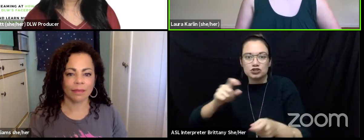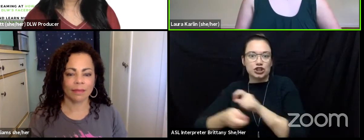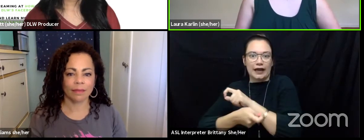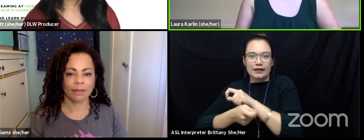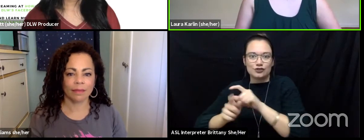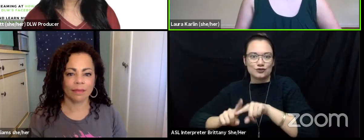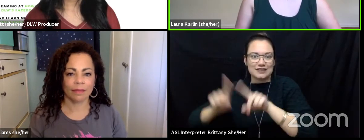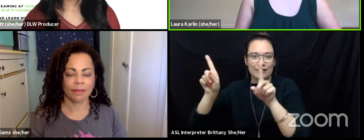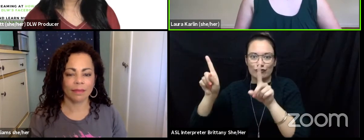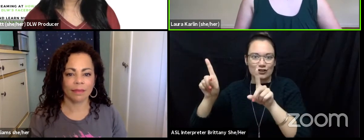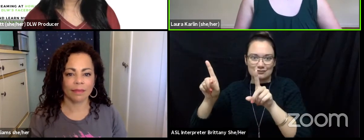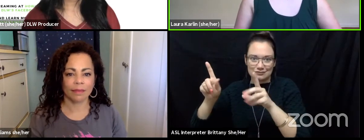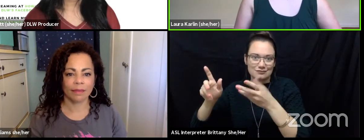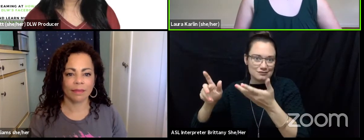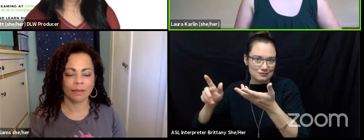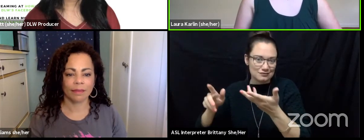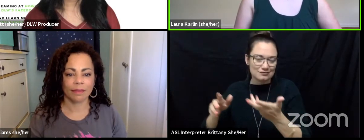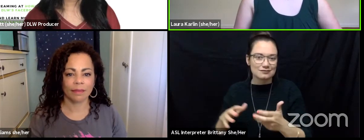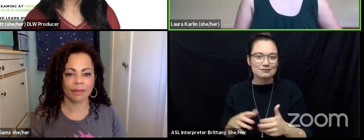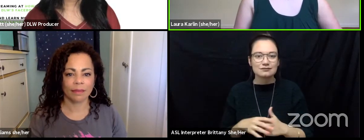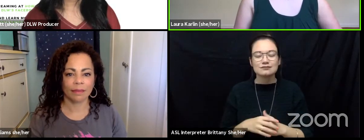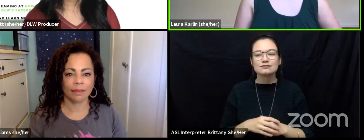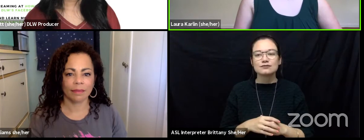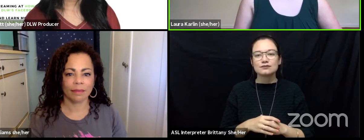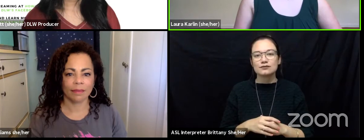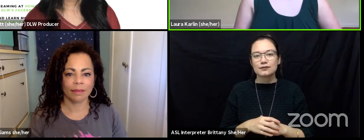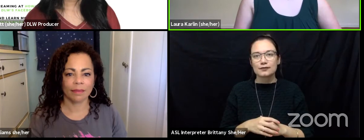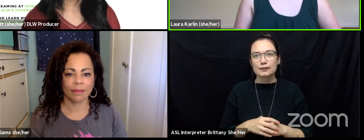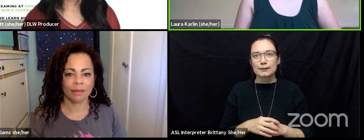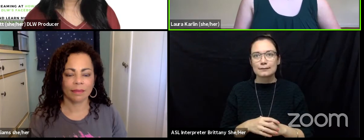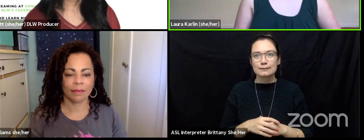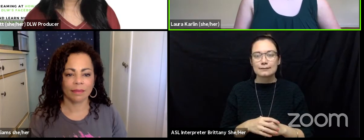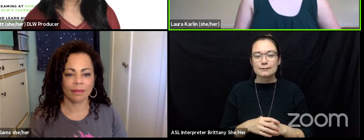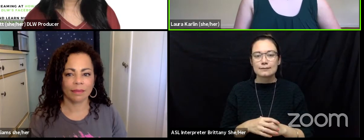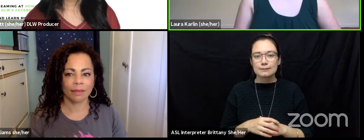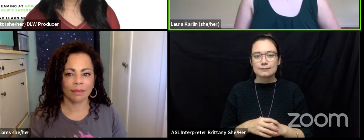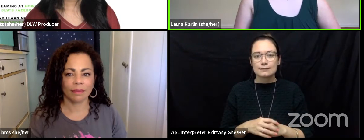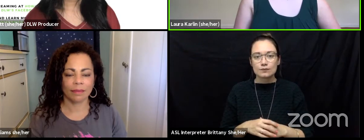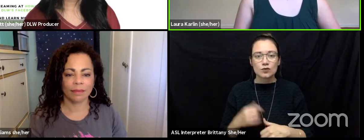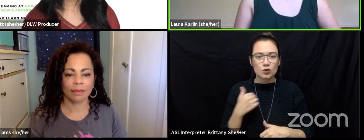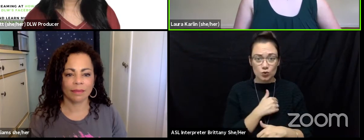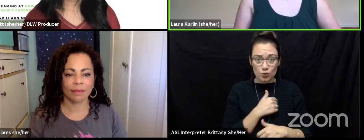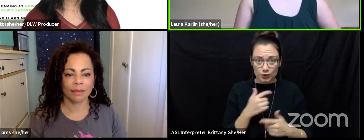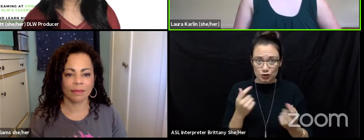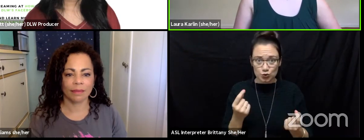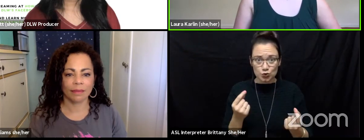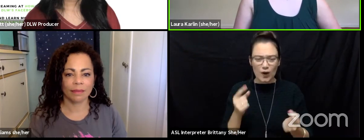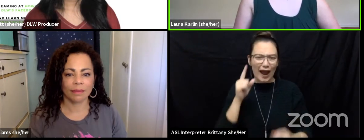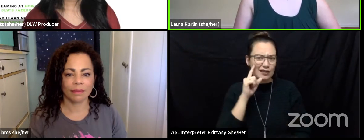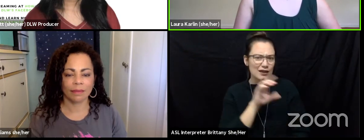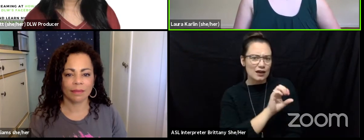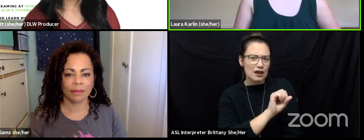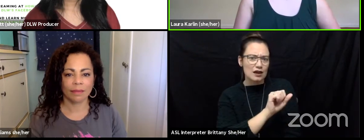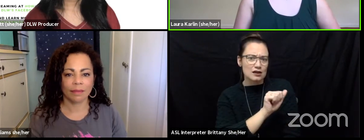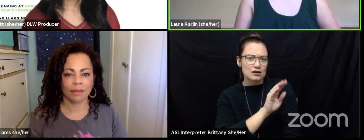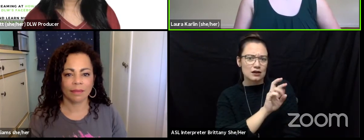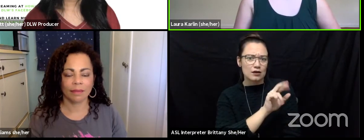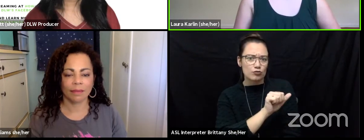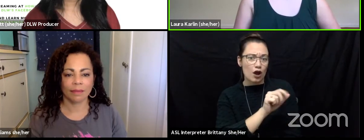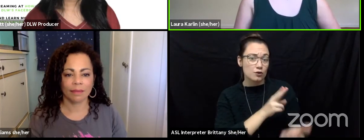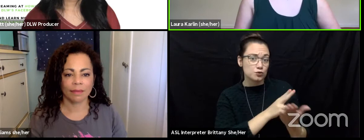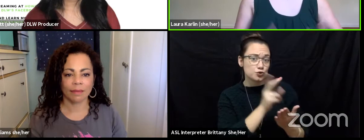in a moment. And what we do, I think Sabra, it's probably true for you as well,